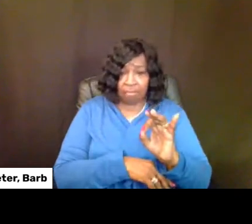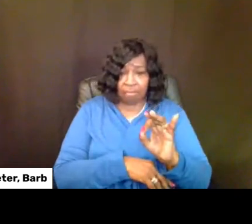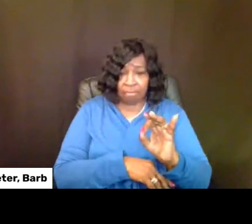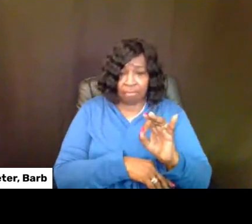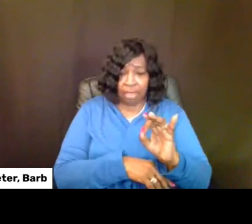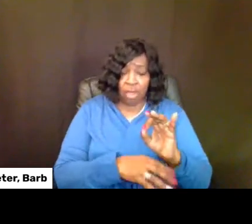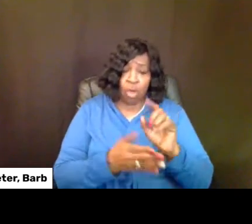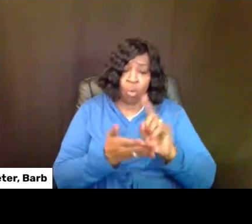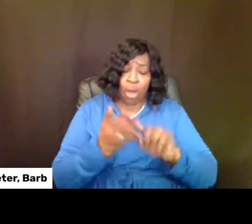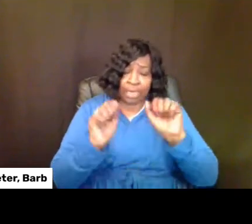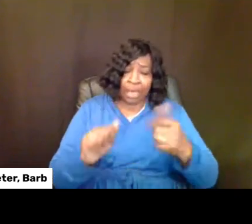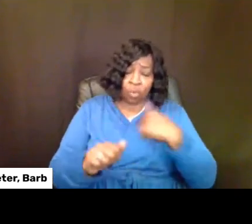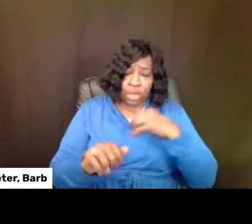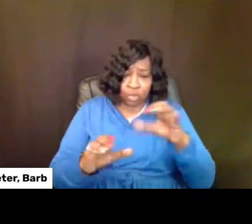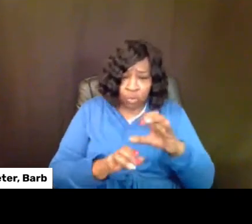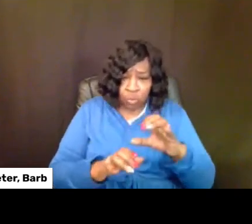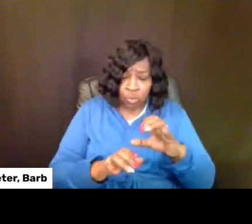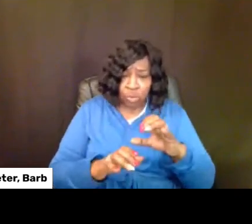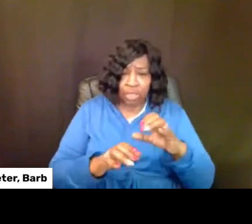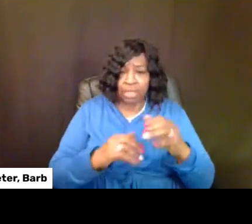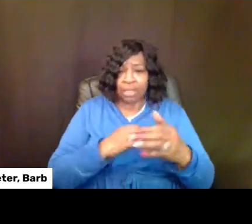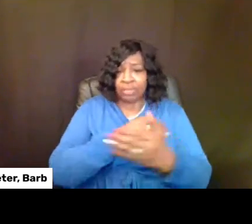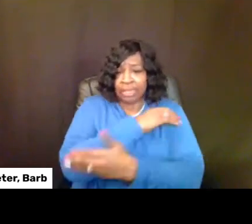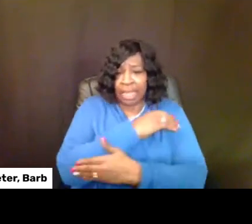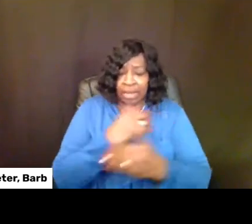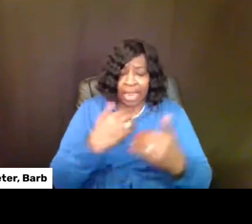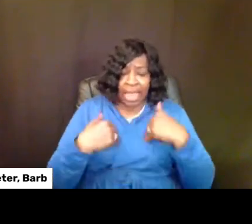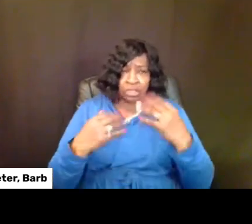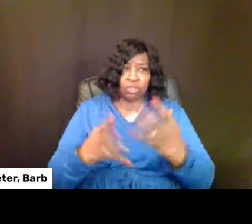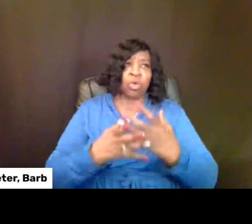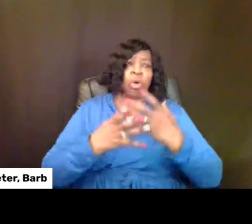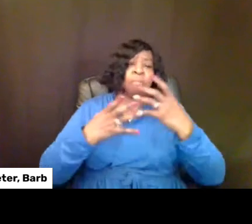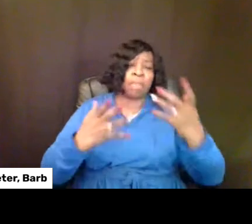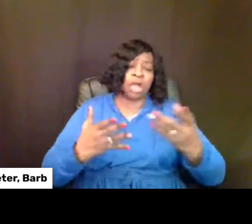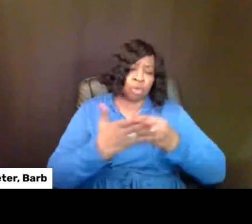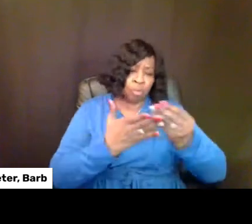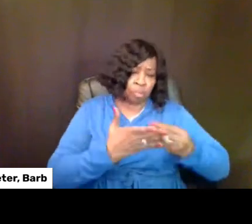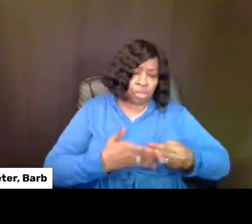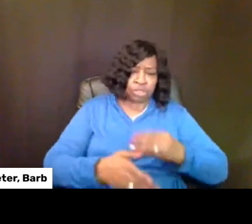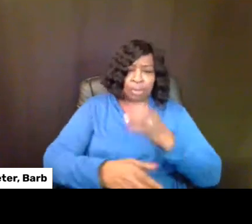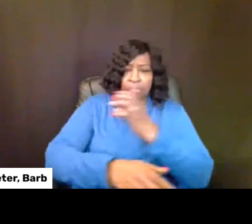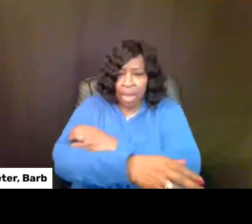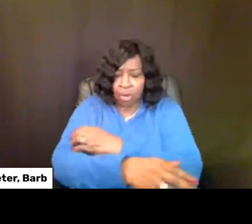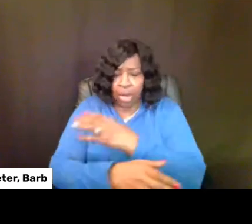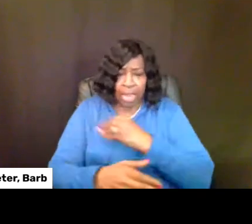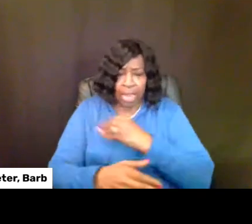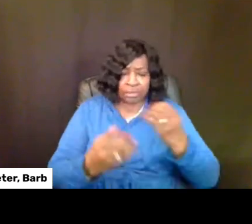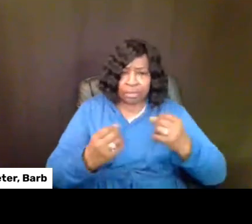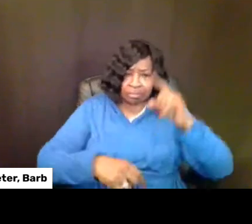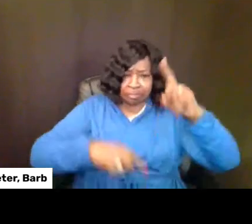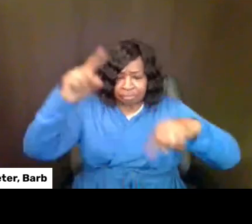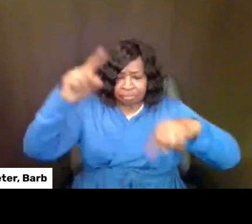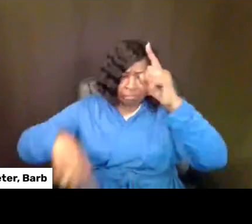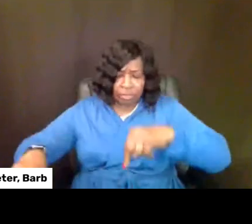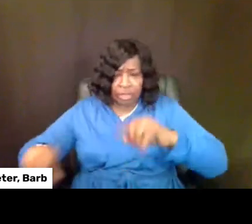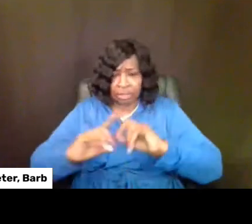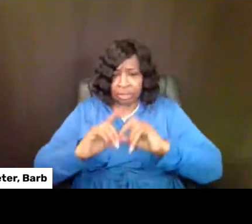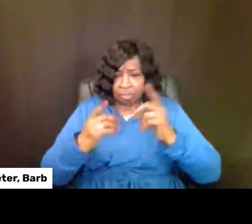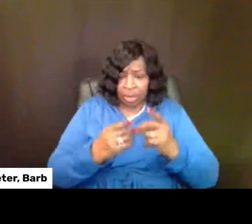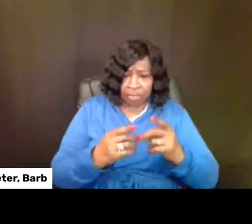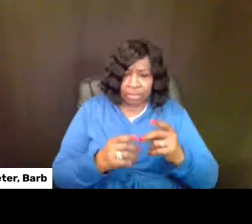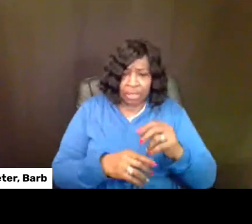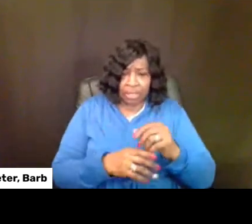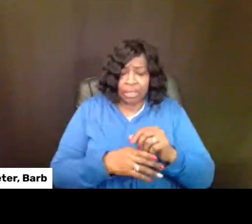what can we do? A county that has so much purchasing power and has so many entities, and let's face it, we're the safety net in